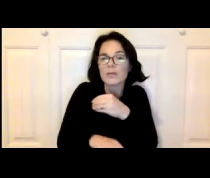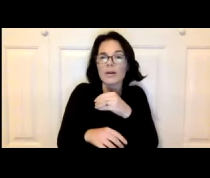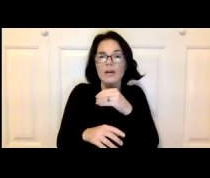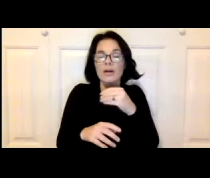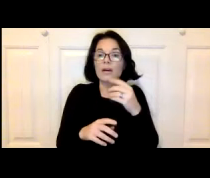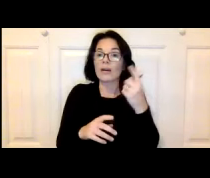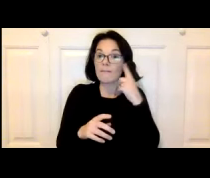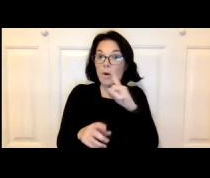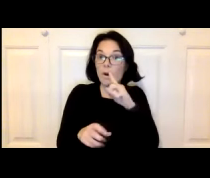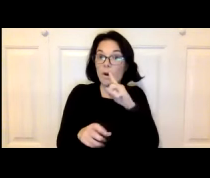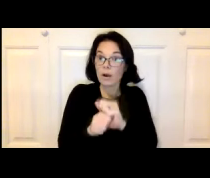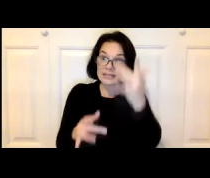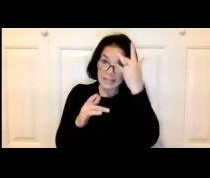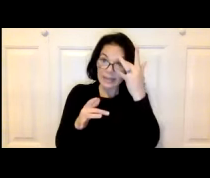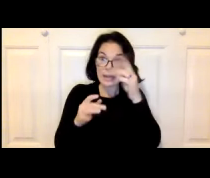So next slide.